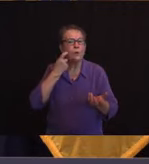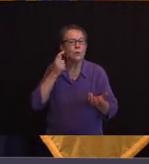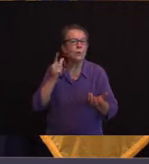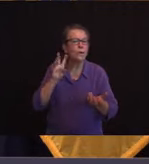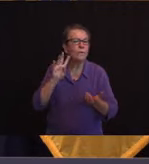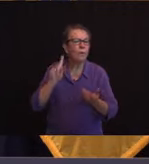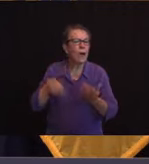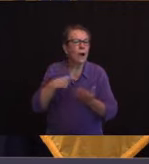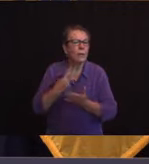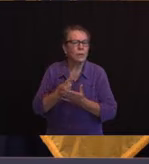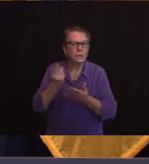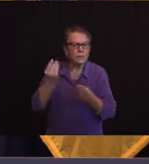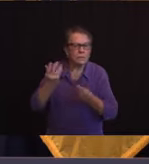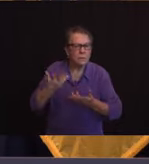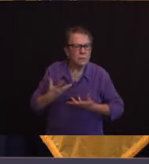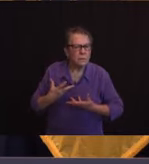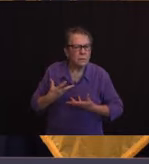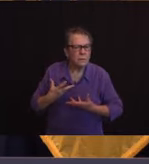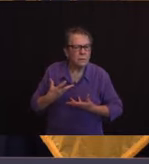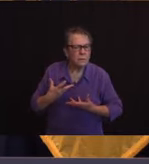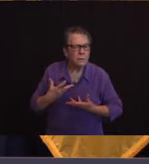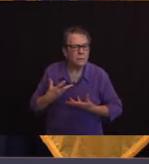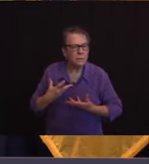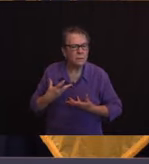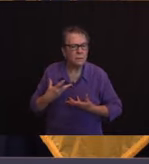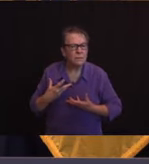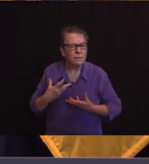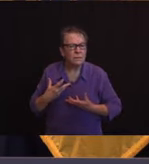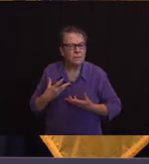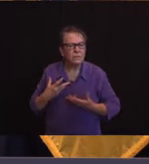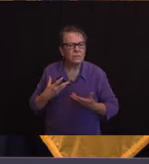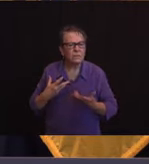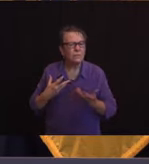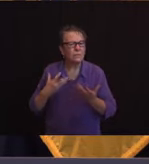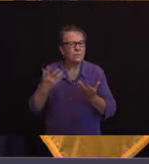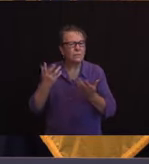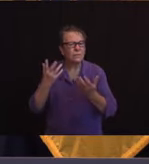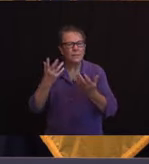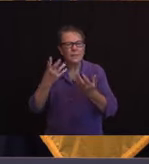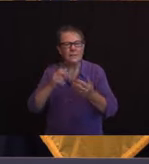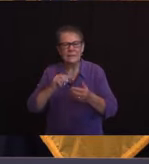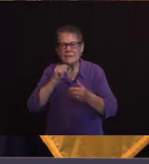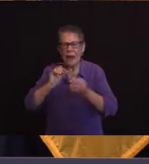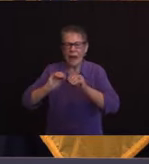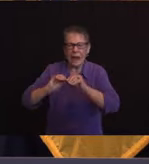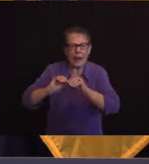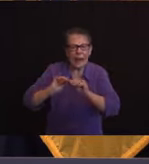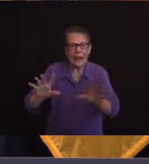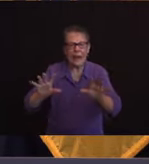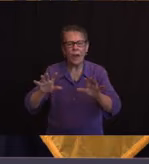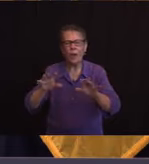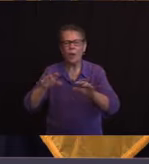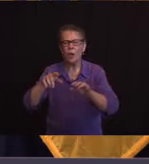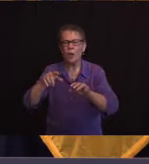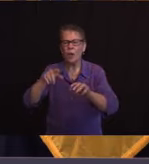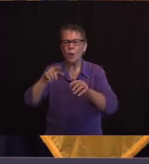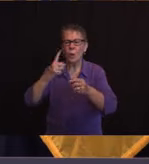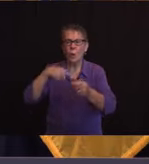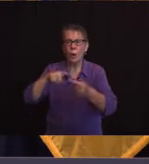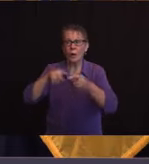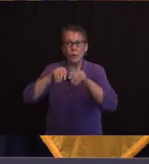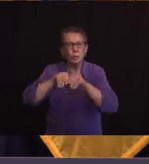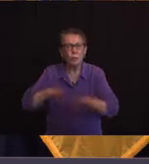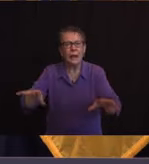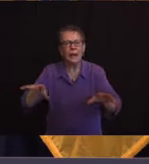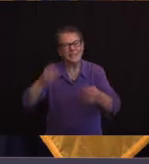an accurate picture of the spread? I'm not sure I understood the last question. When you make your announcement about the daily positive test results